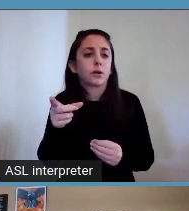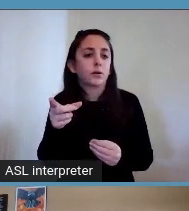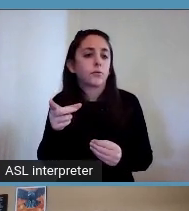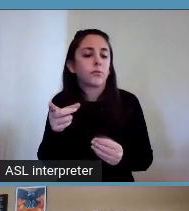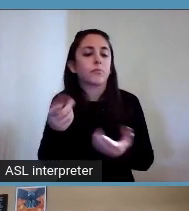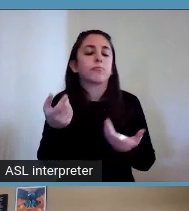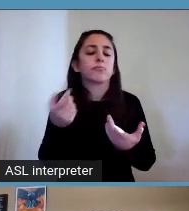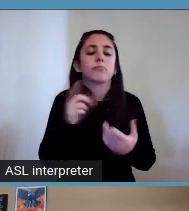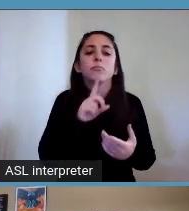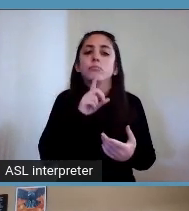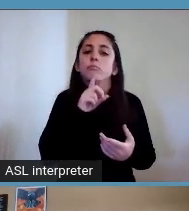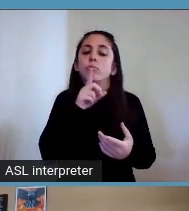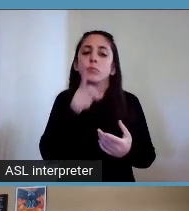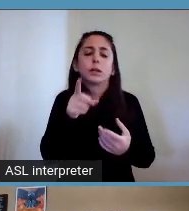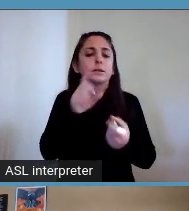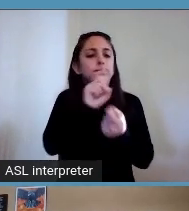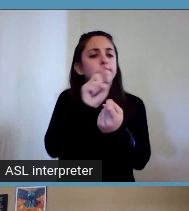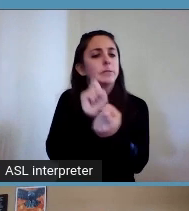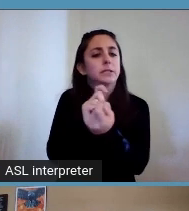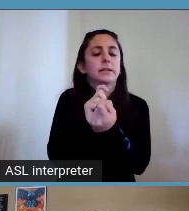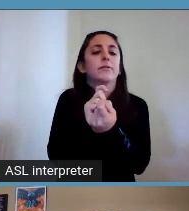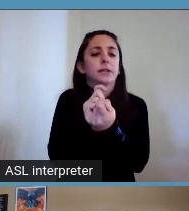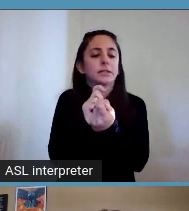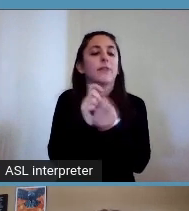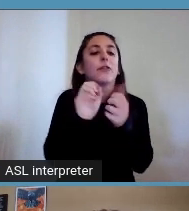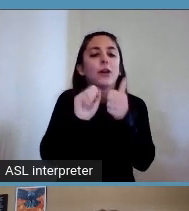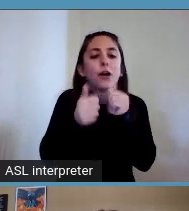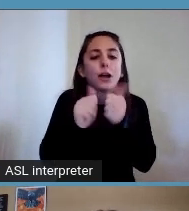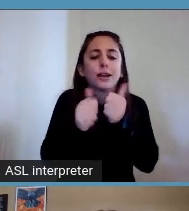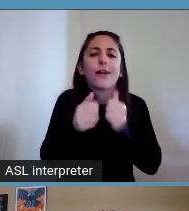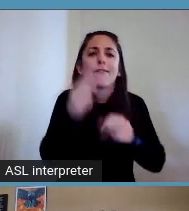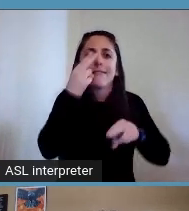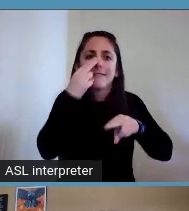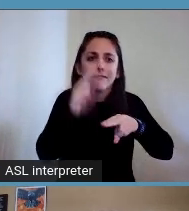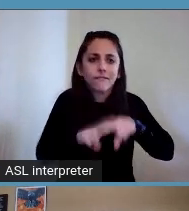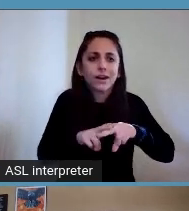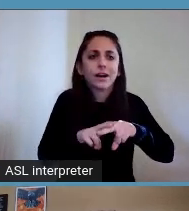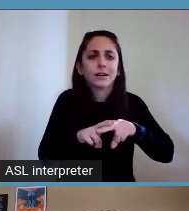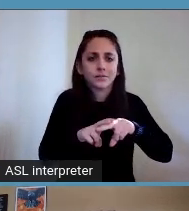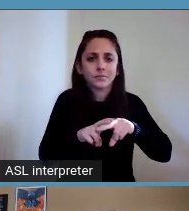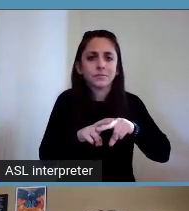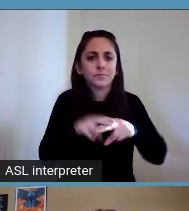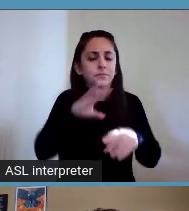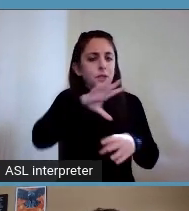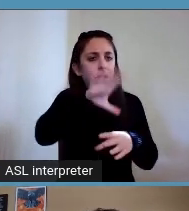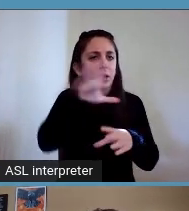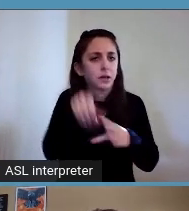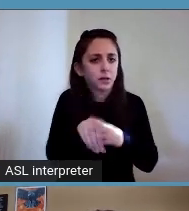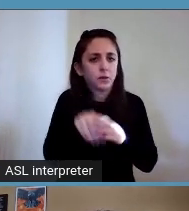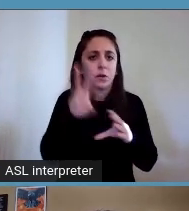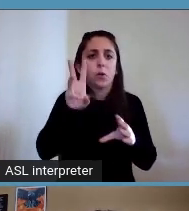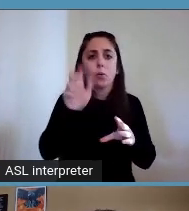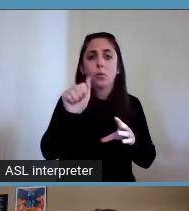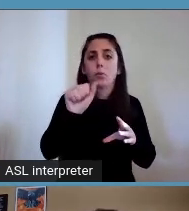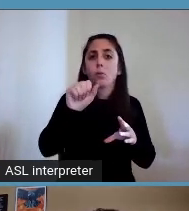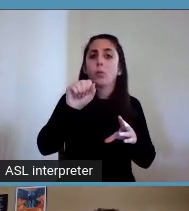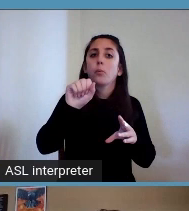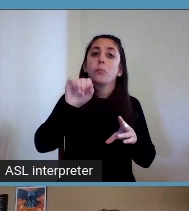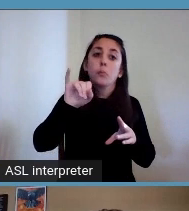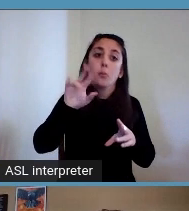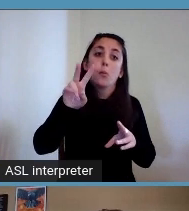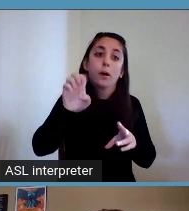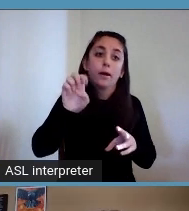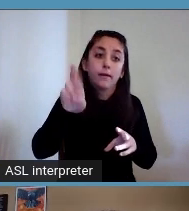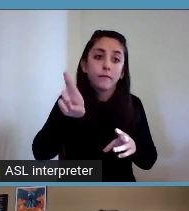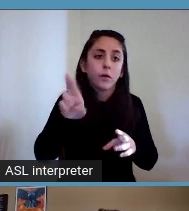photo contest are pretty fun. So we did, on the entry form, we included a waiver with strong wording so people would know for sure